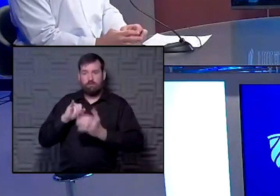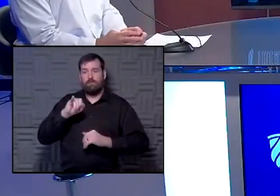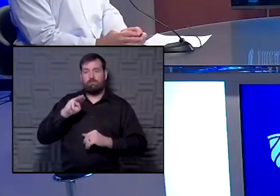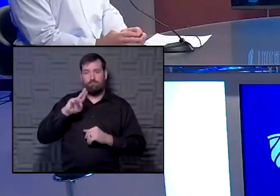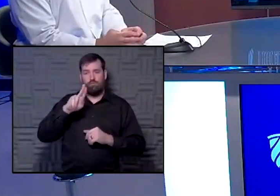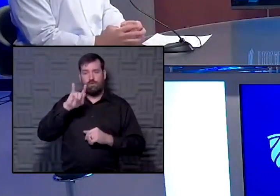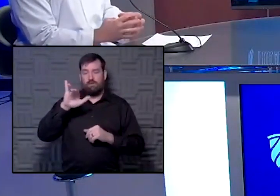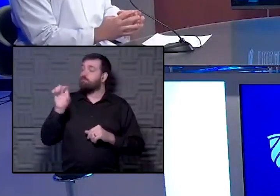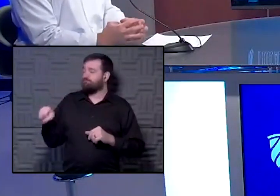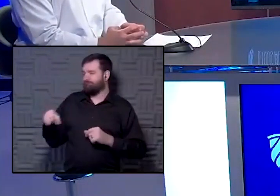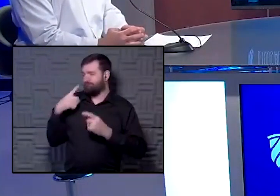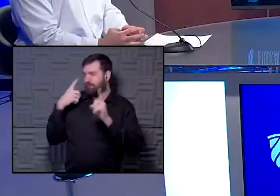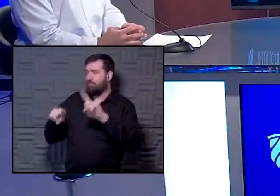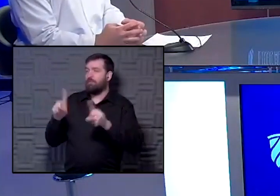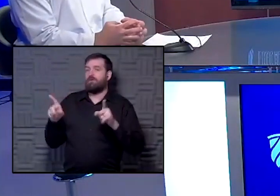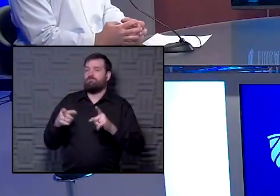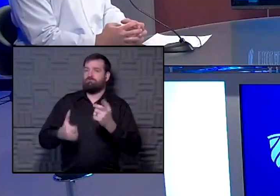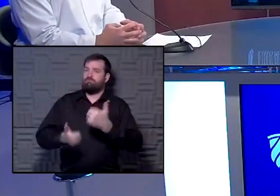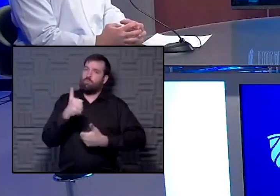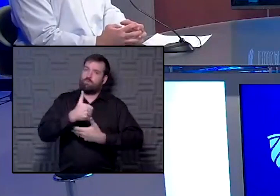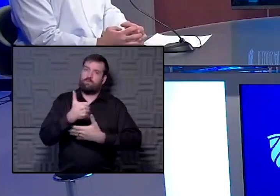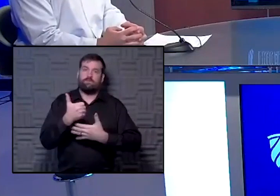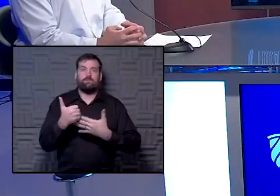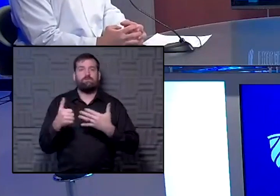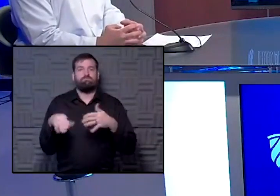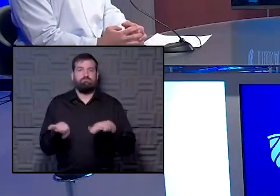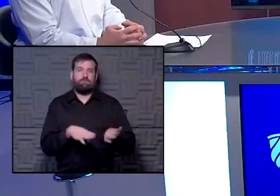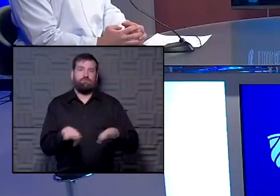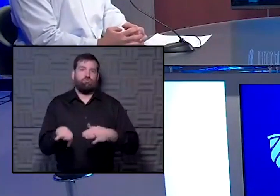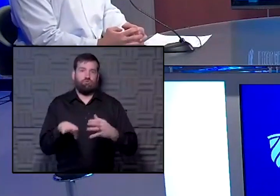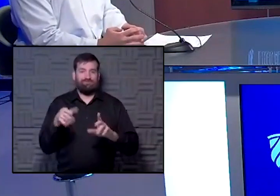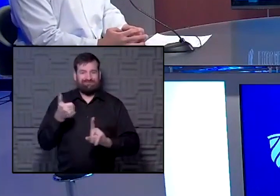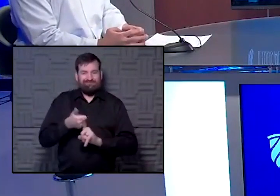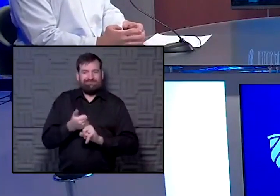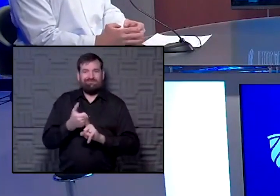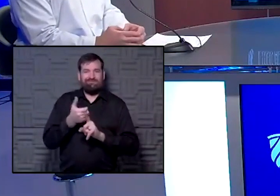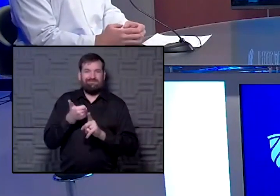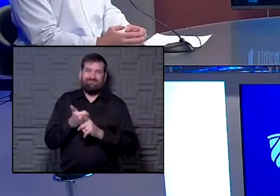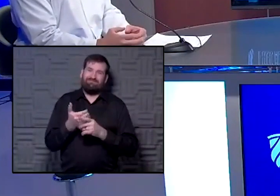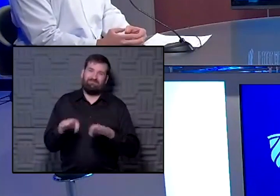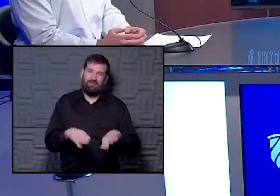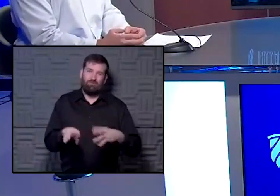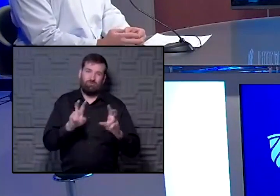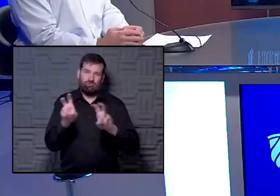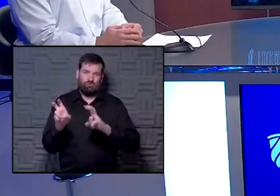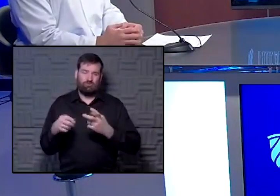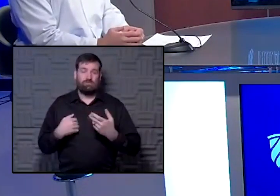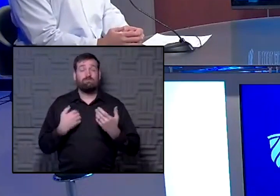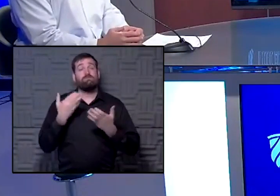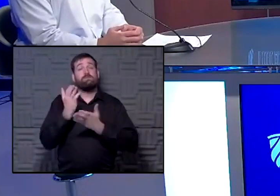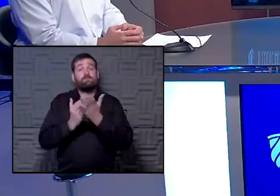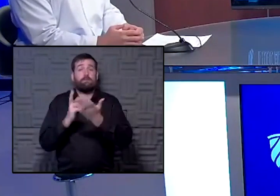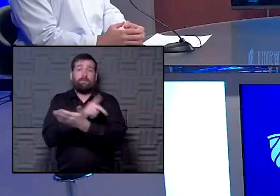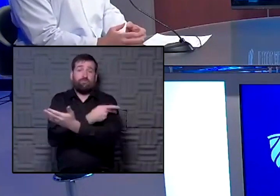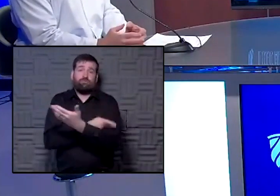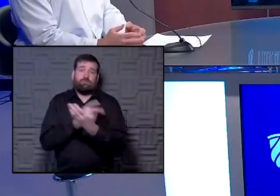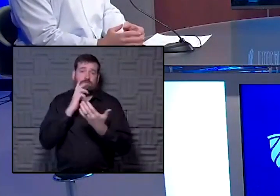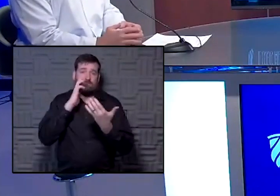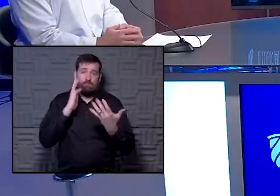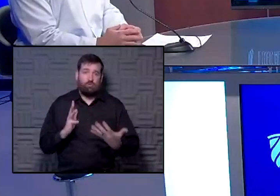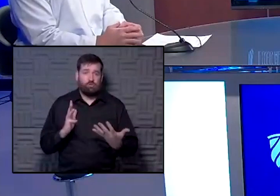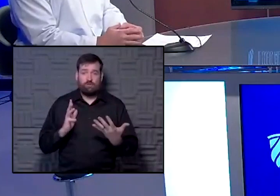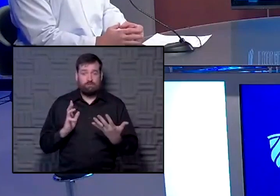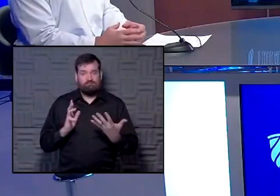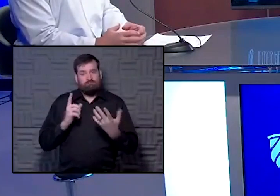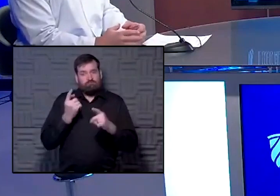it's that behavioral. This is a behavioral disease at this point. Now, we know that there are patients who unfortunately don't do